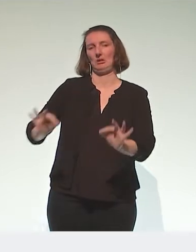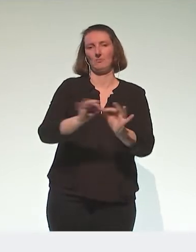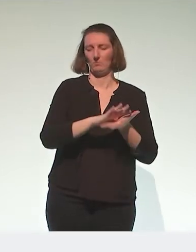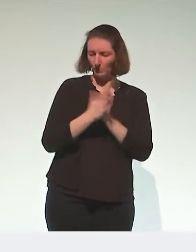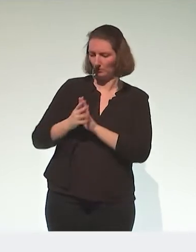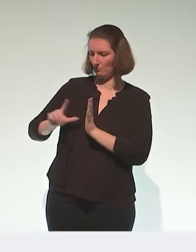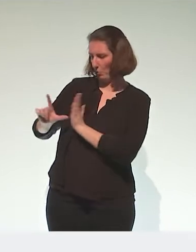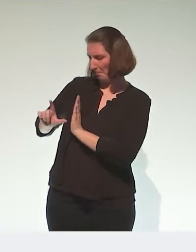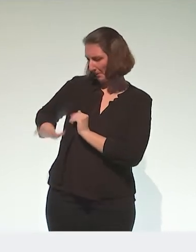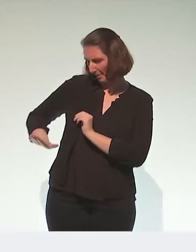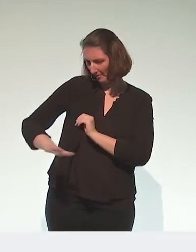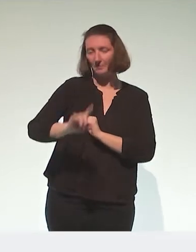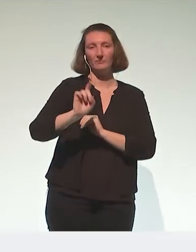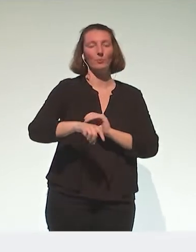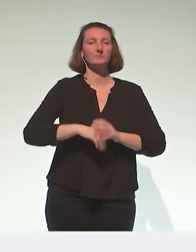at country level.